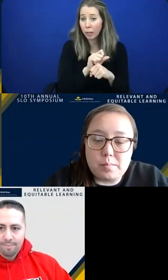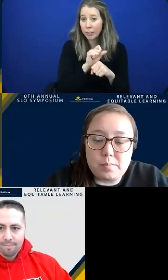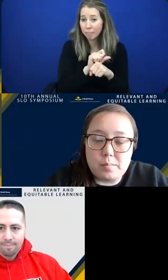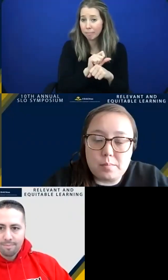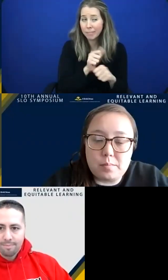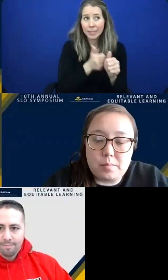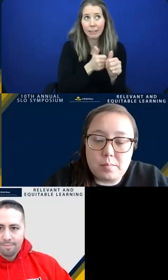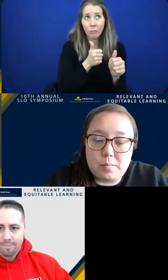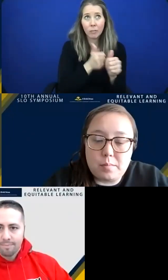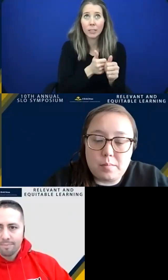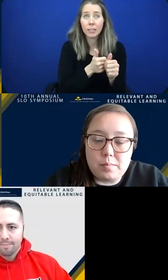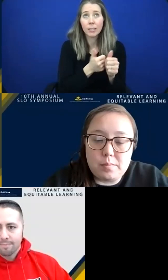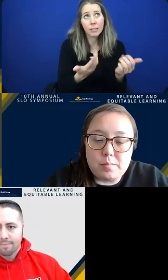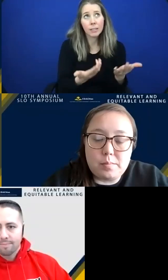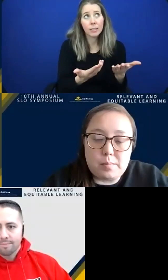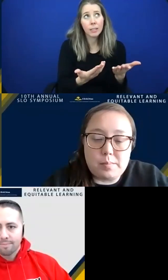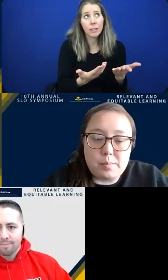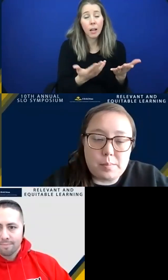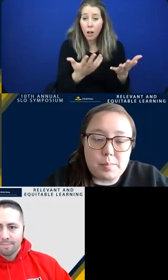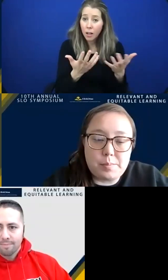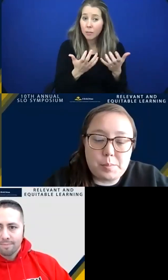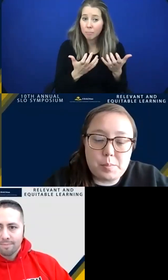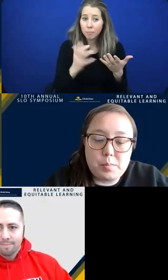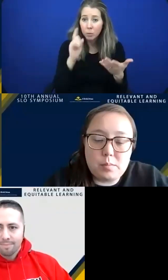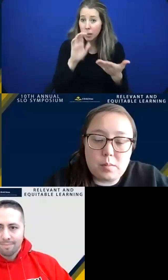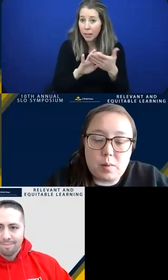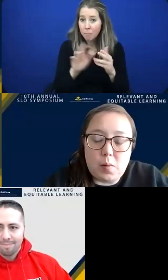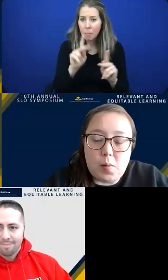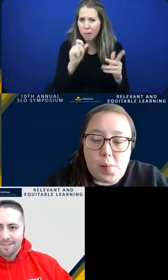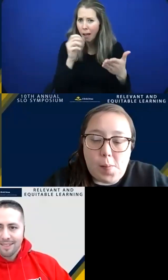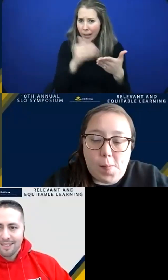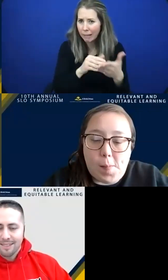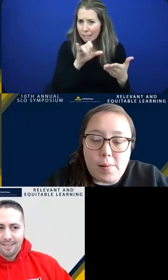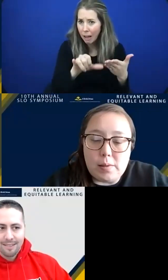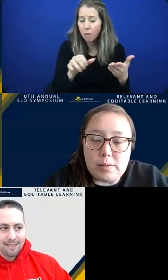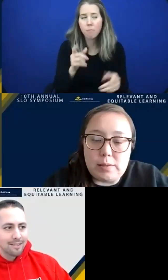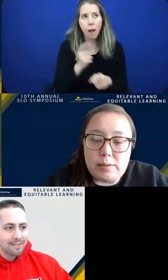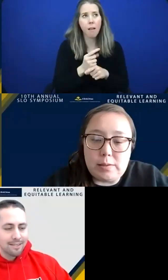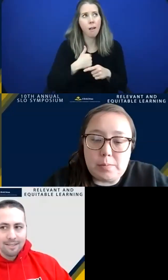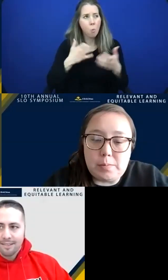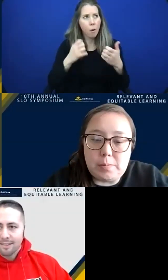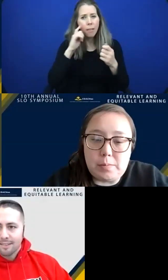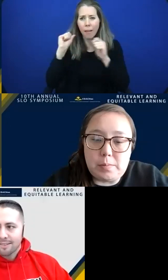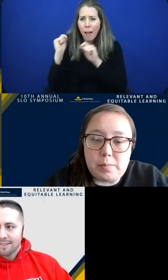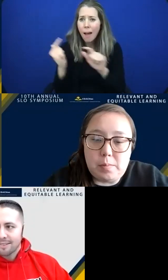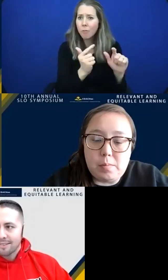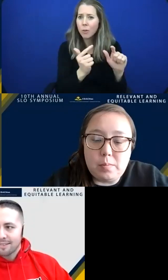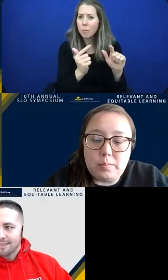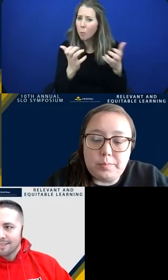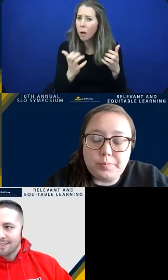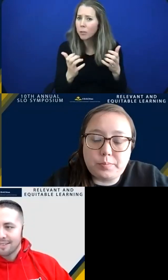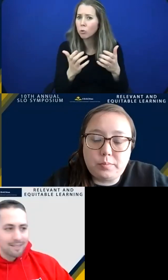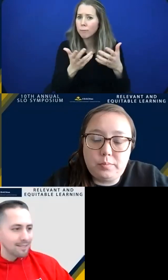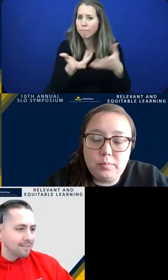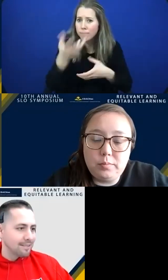itself, I like to believe that nobody's against it. I like to think that everyone would want to engage. I think